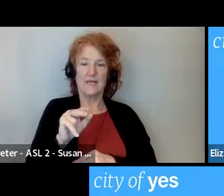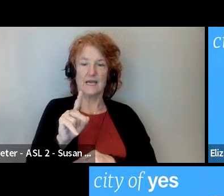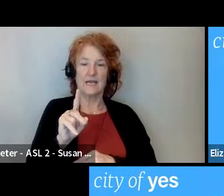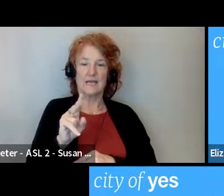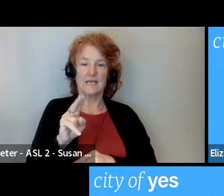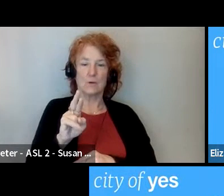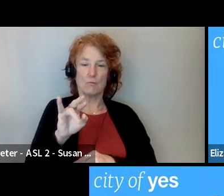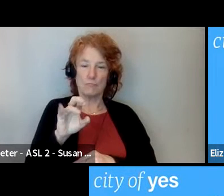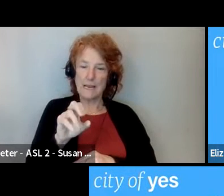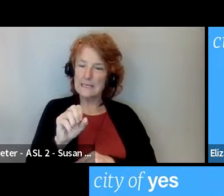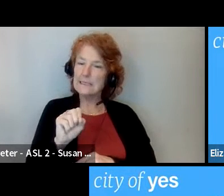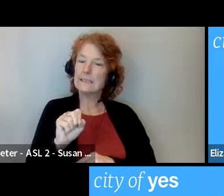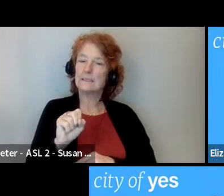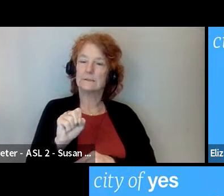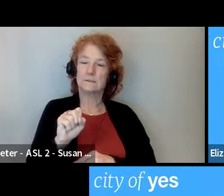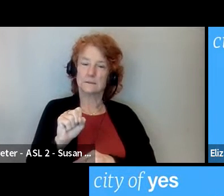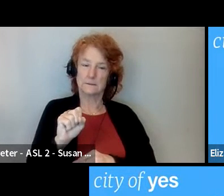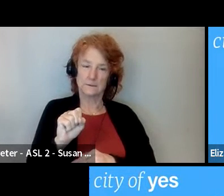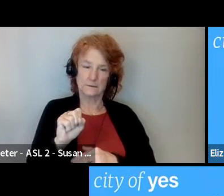Otherwise,